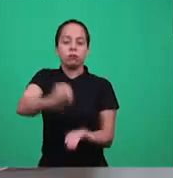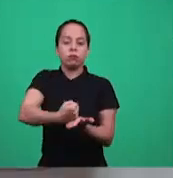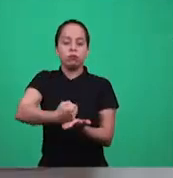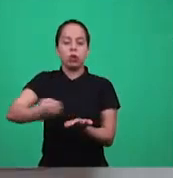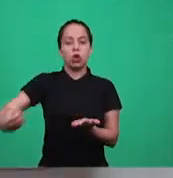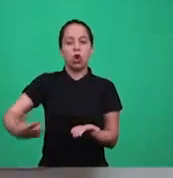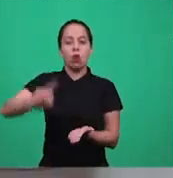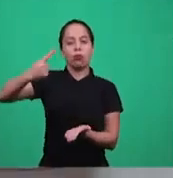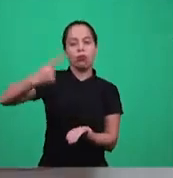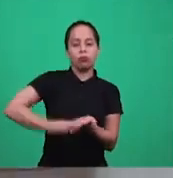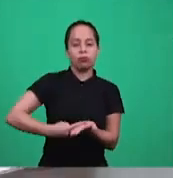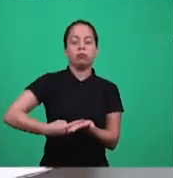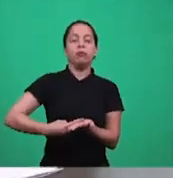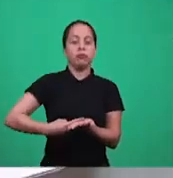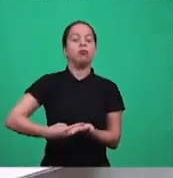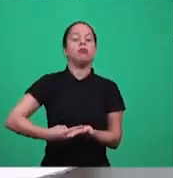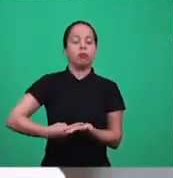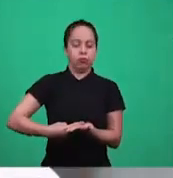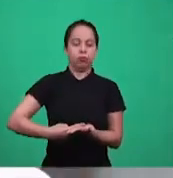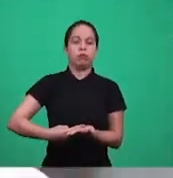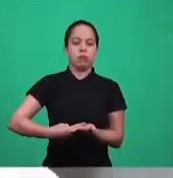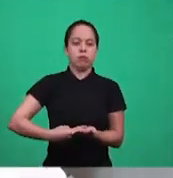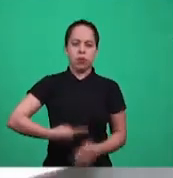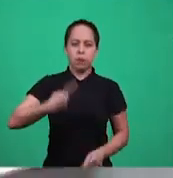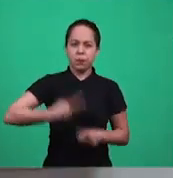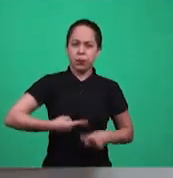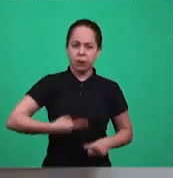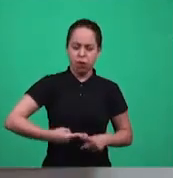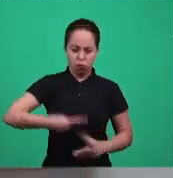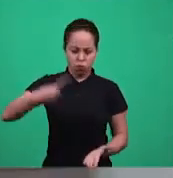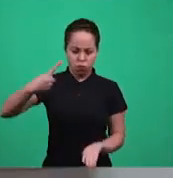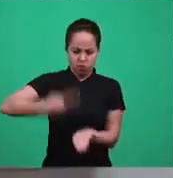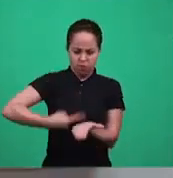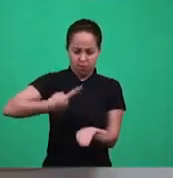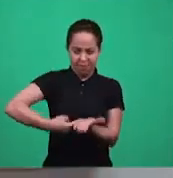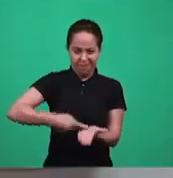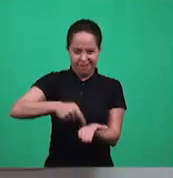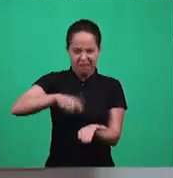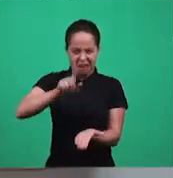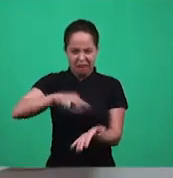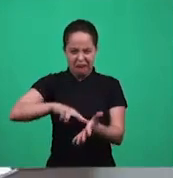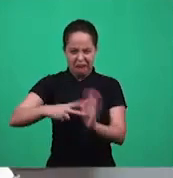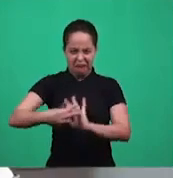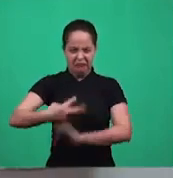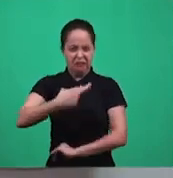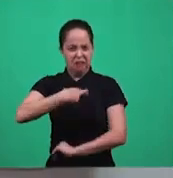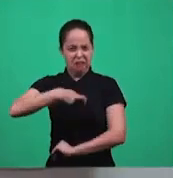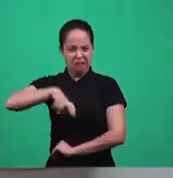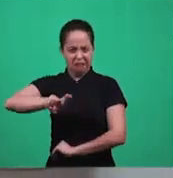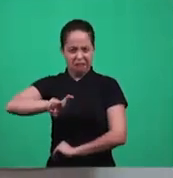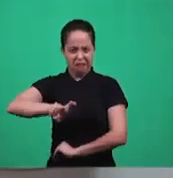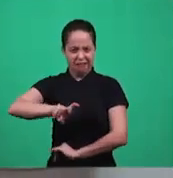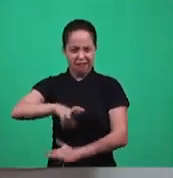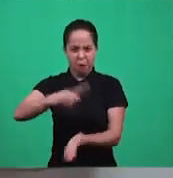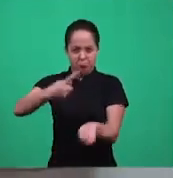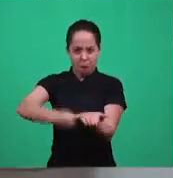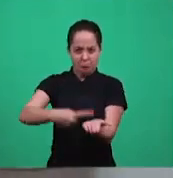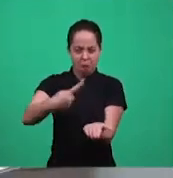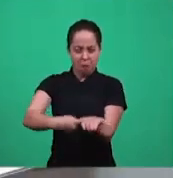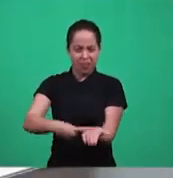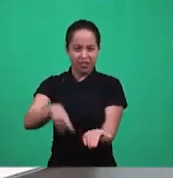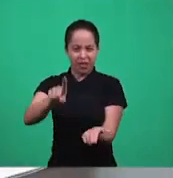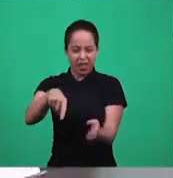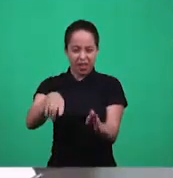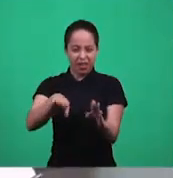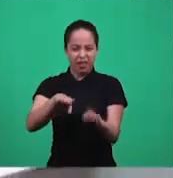a new covenant. A new covenant which was not a religious pact. It